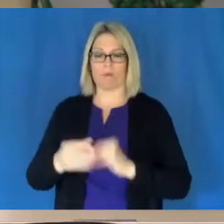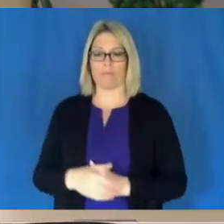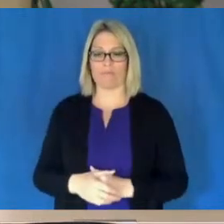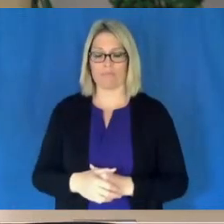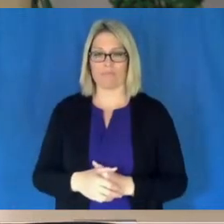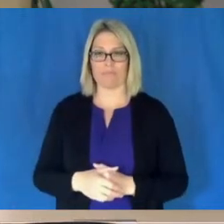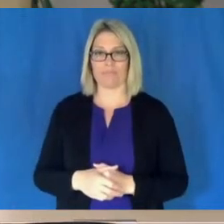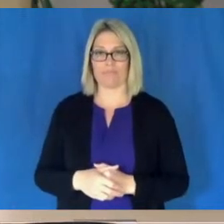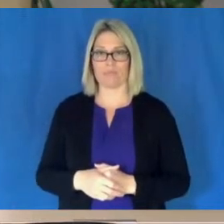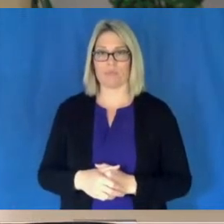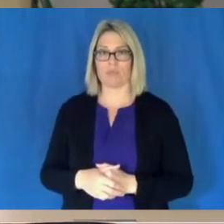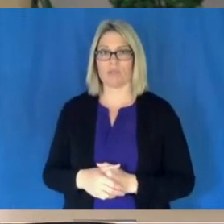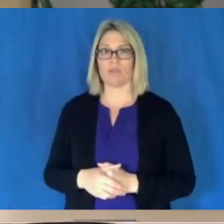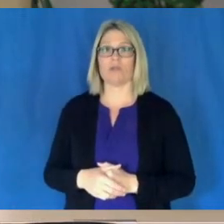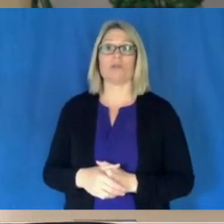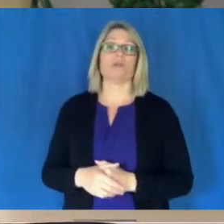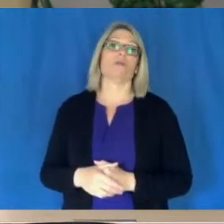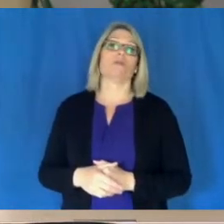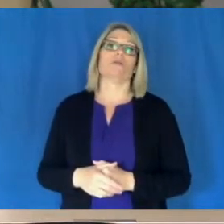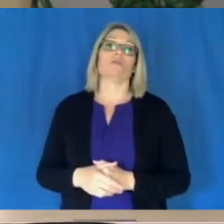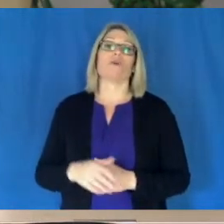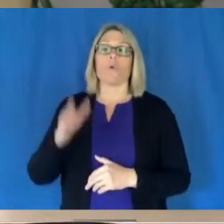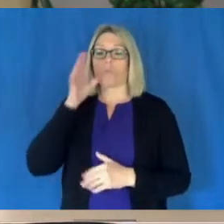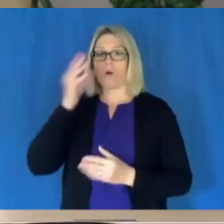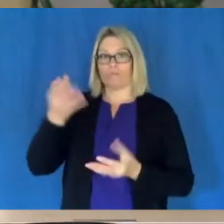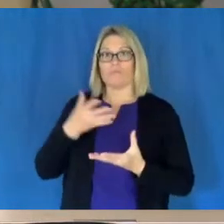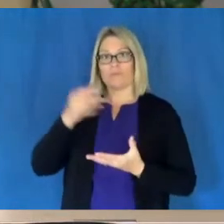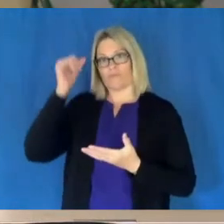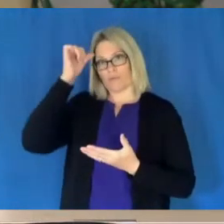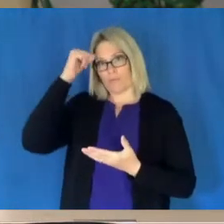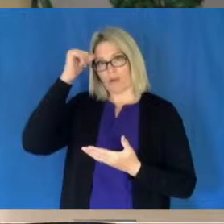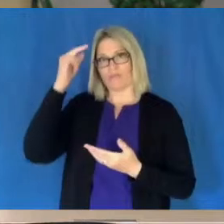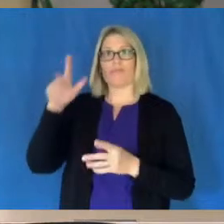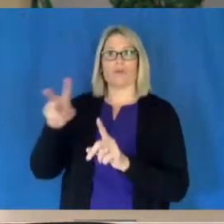an opportunity to do that with your reminders for your appointments.